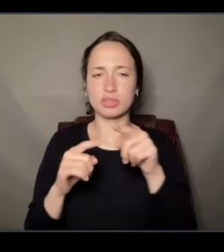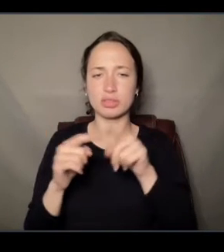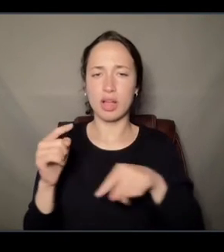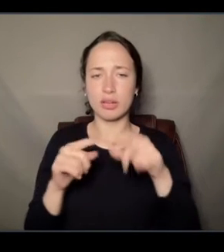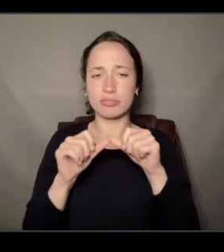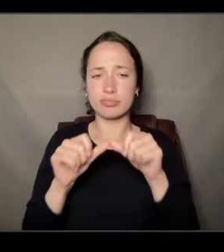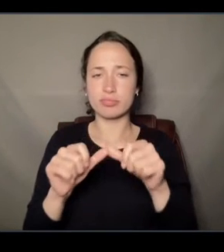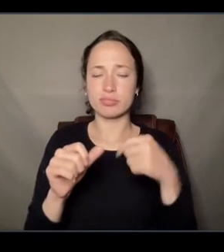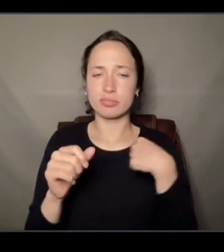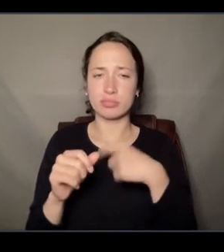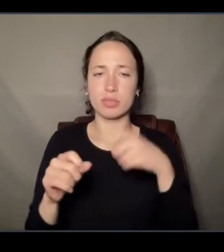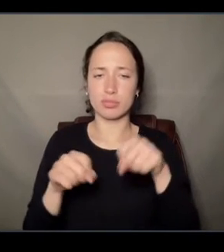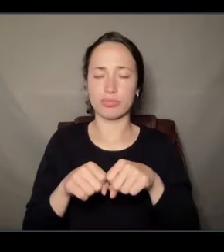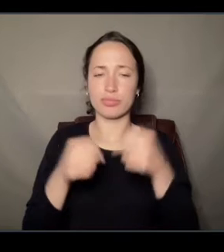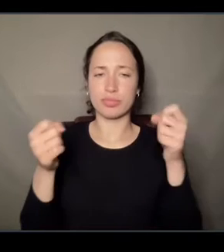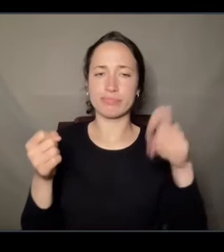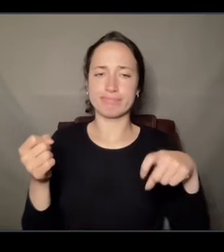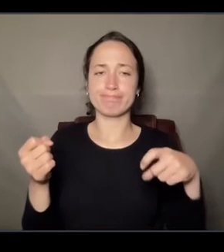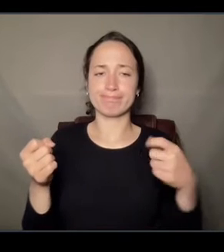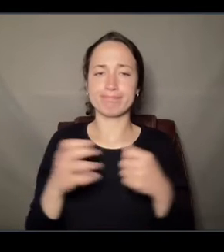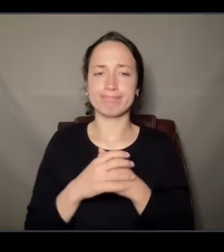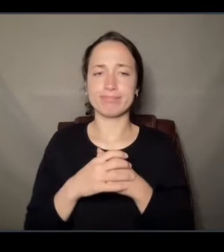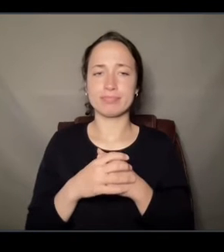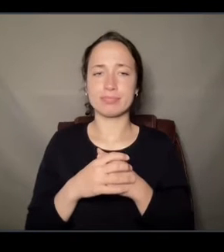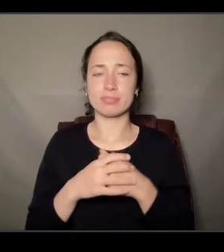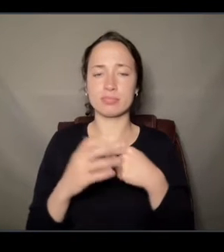cycle continues, which we must break.